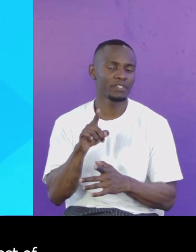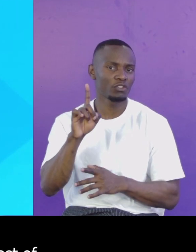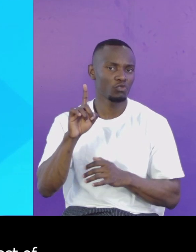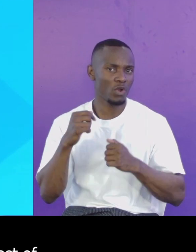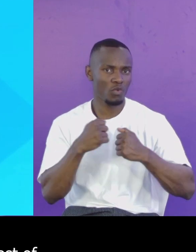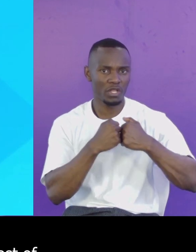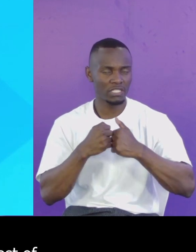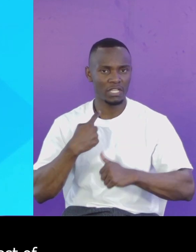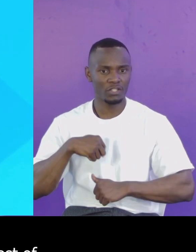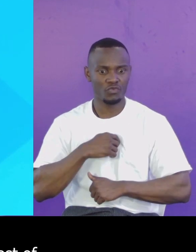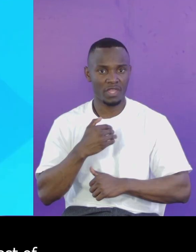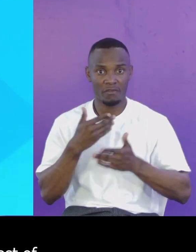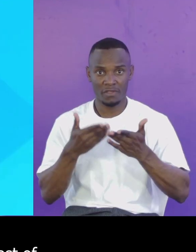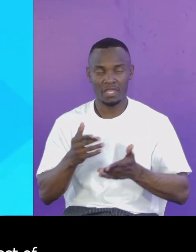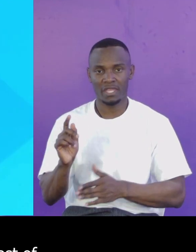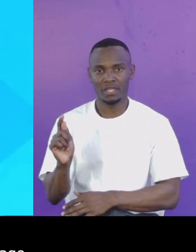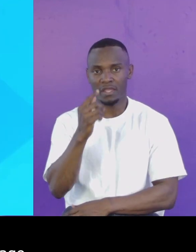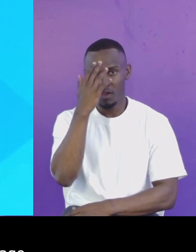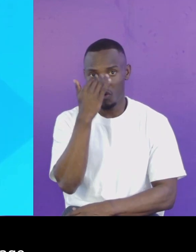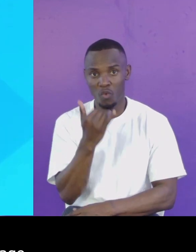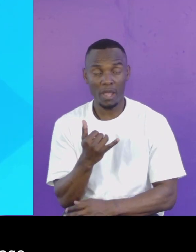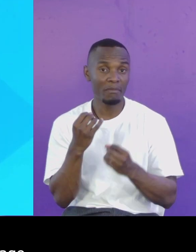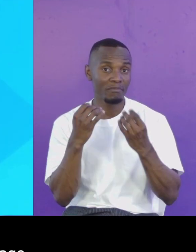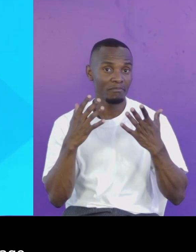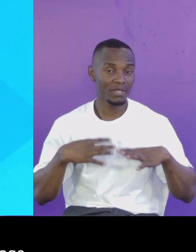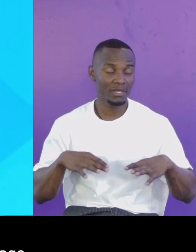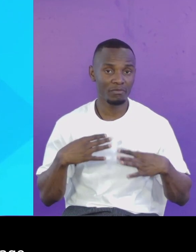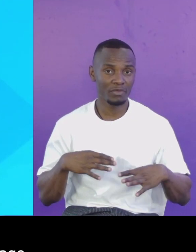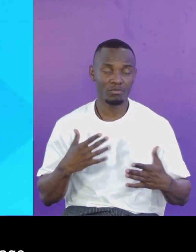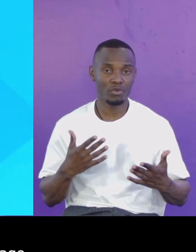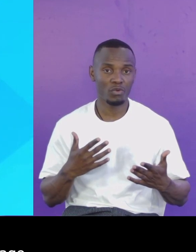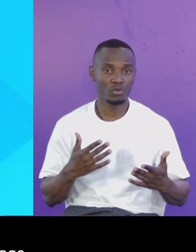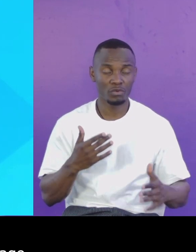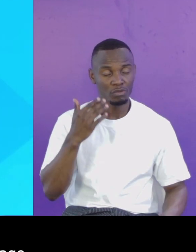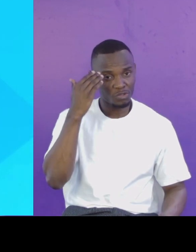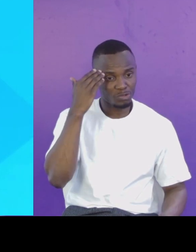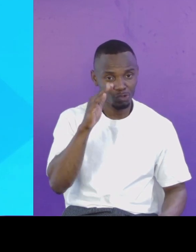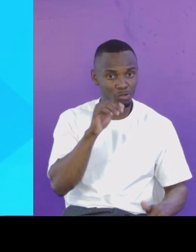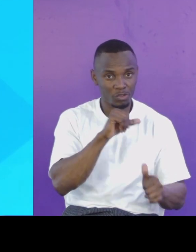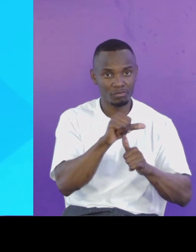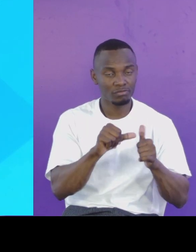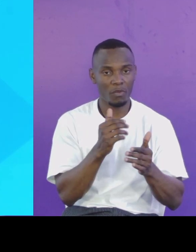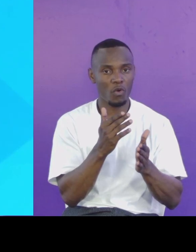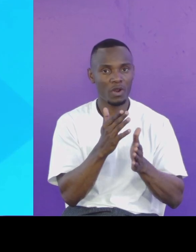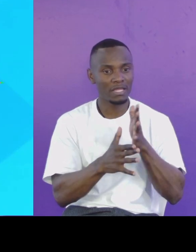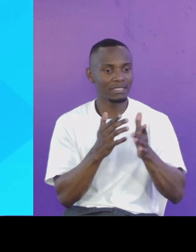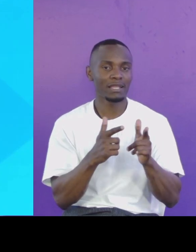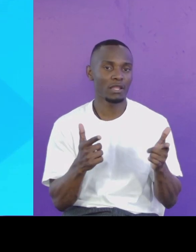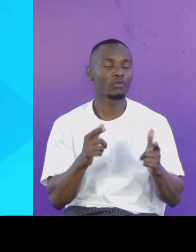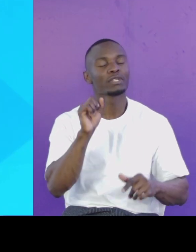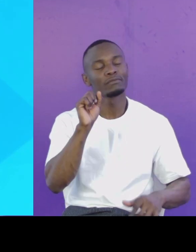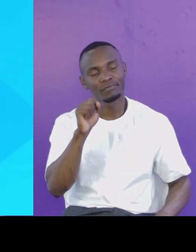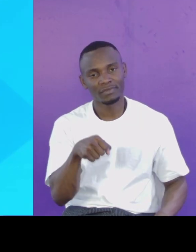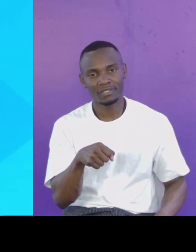challenge that we are having in Kenya, because most of the people don't know about sign language. Yes,